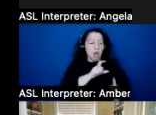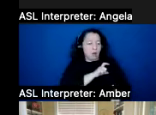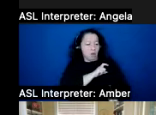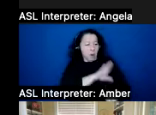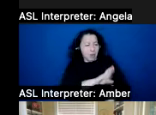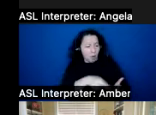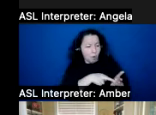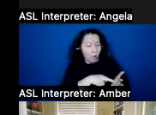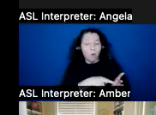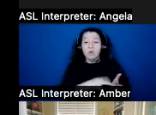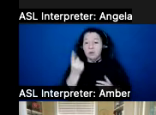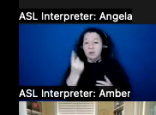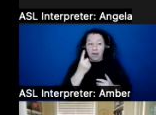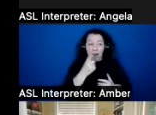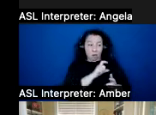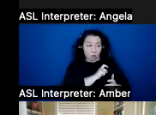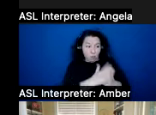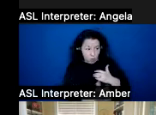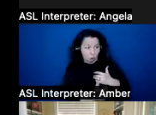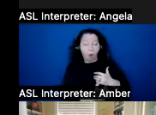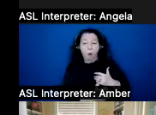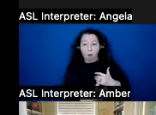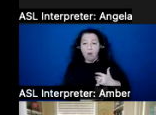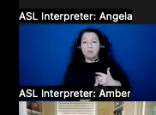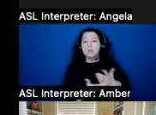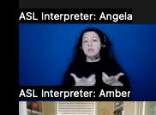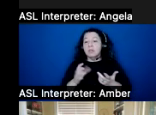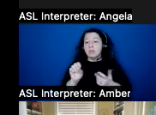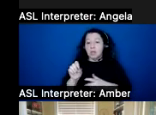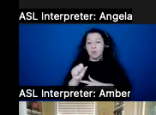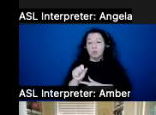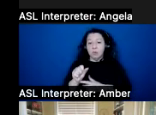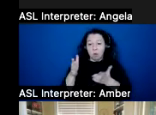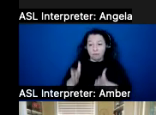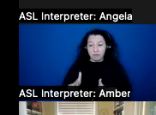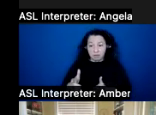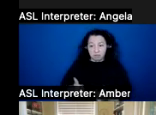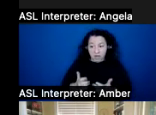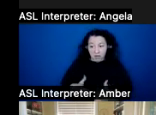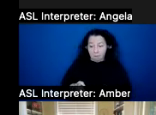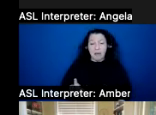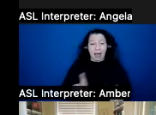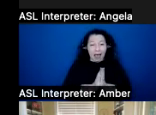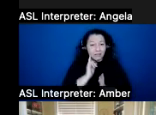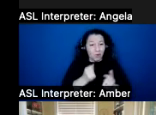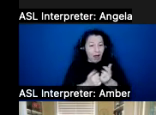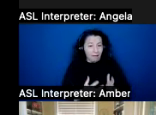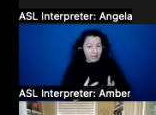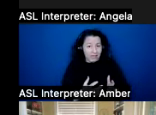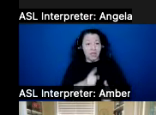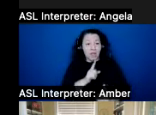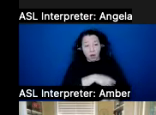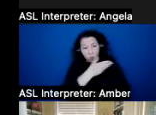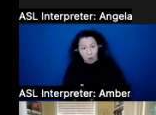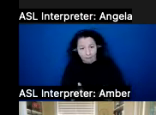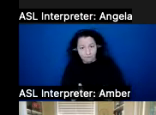enforcement has been called. A sexual assault victim has asked to have an advocate present. You arrive at the scene. So what is